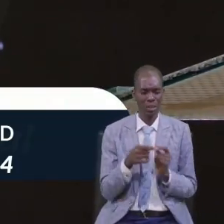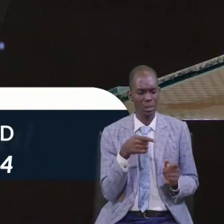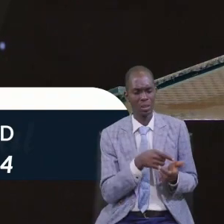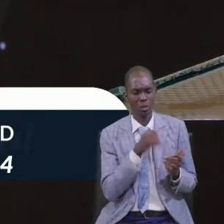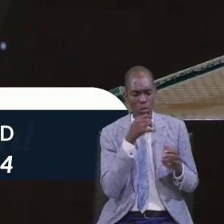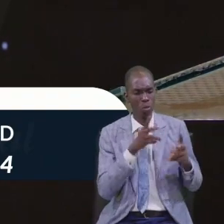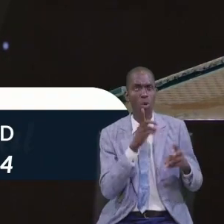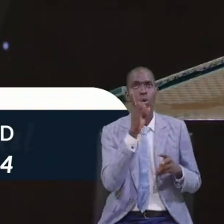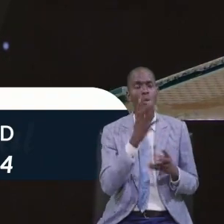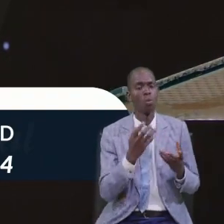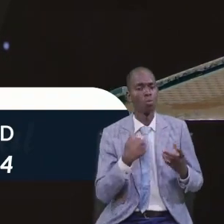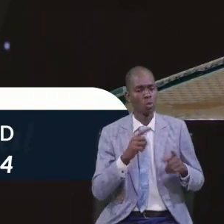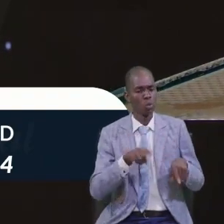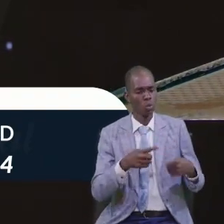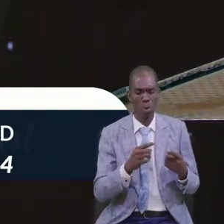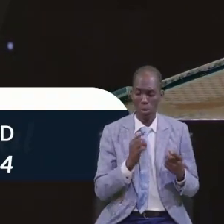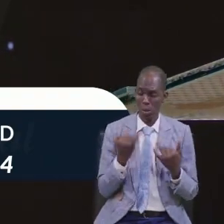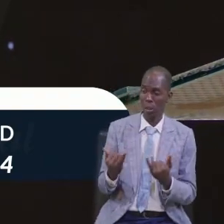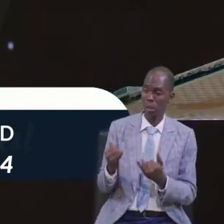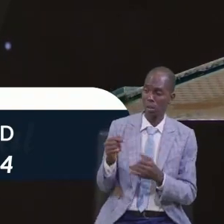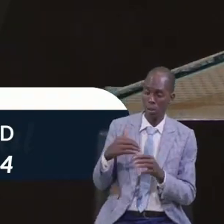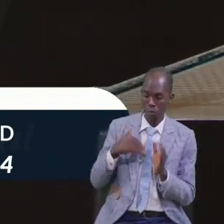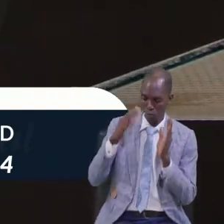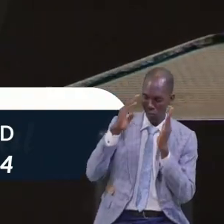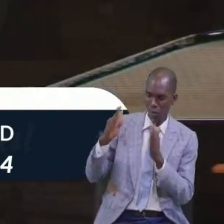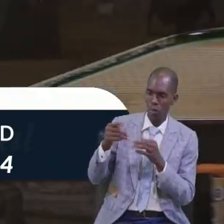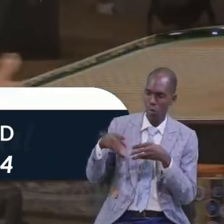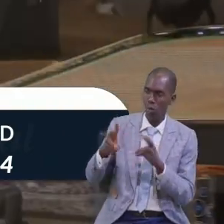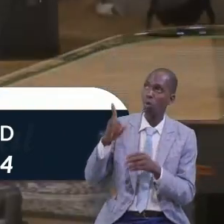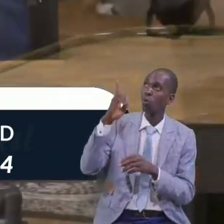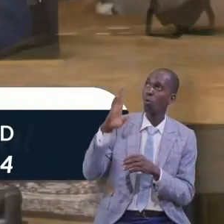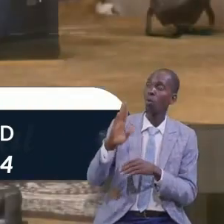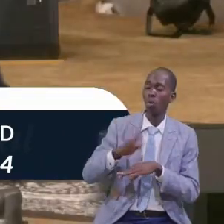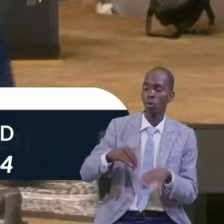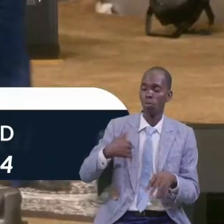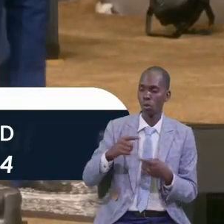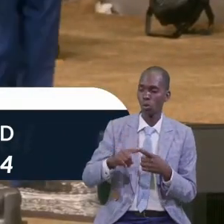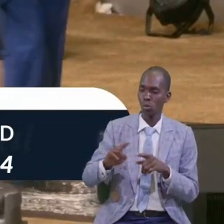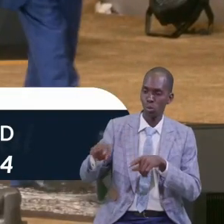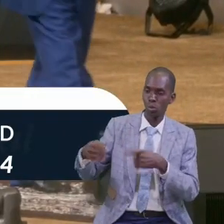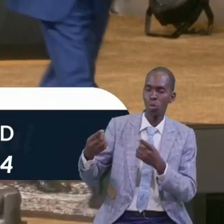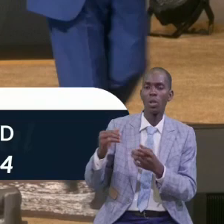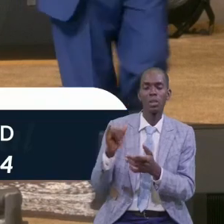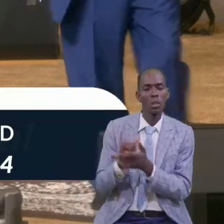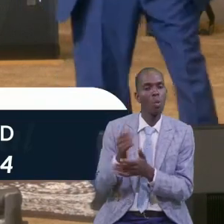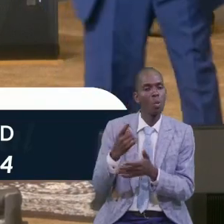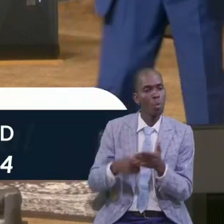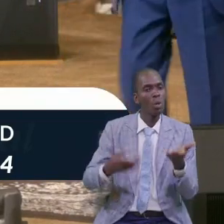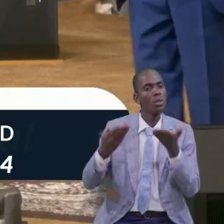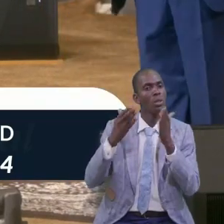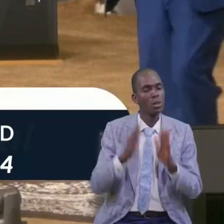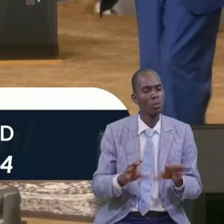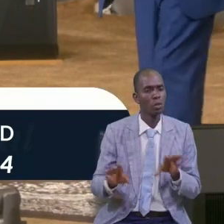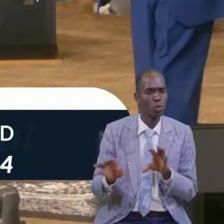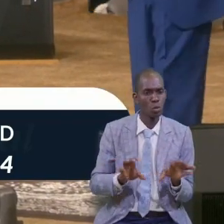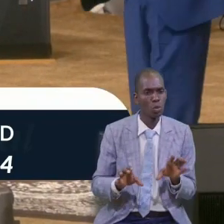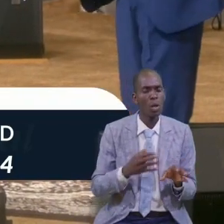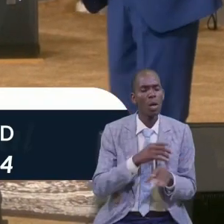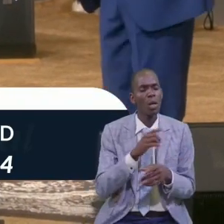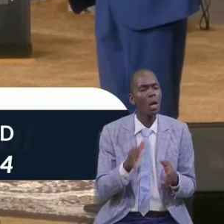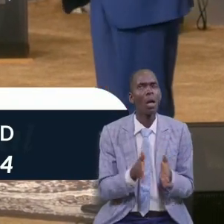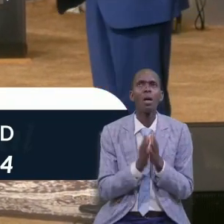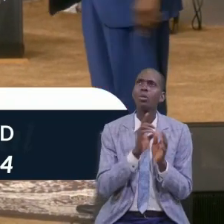new direction now. That's what servants of God, that's what they do. What shall I do, Lord? Go to Damascus. And he